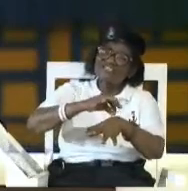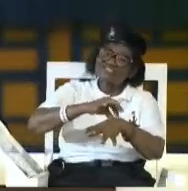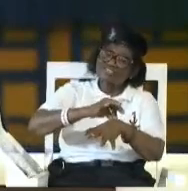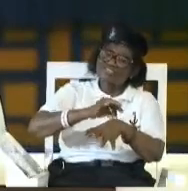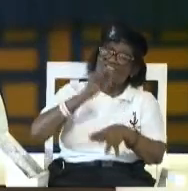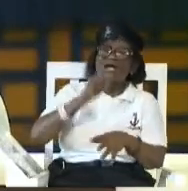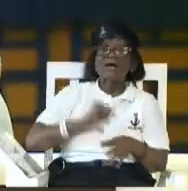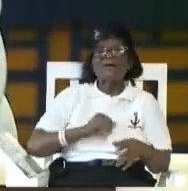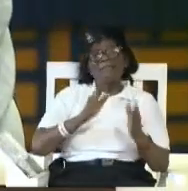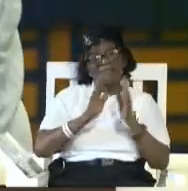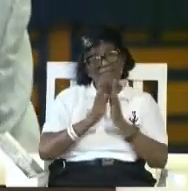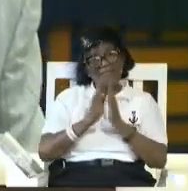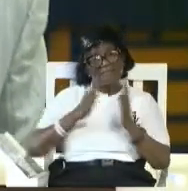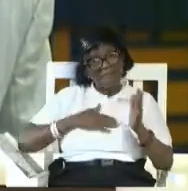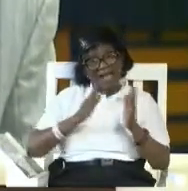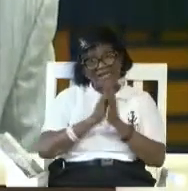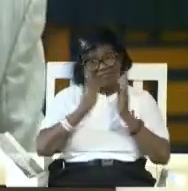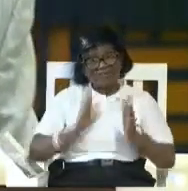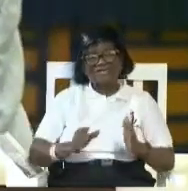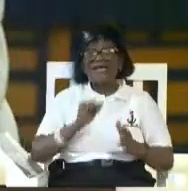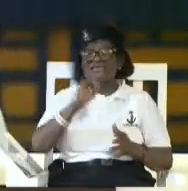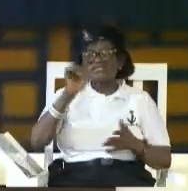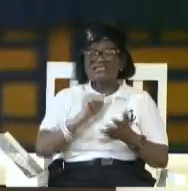My prayer is that today,